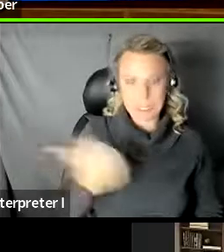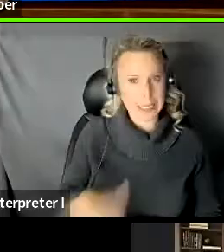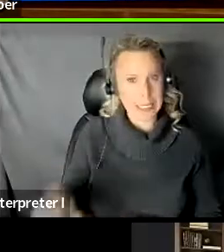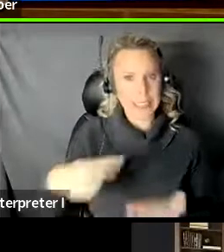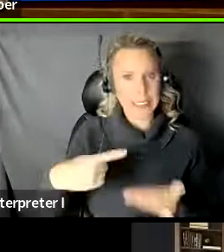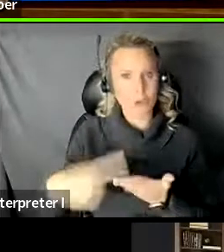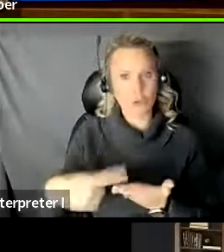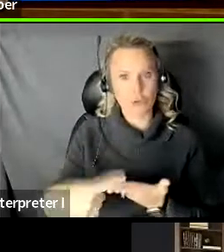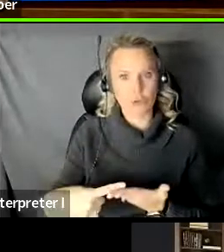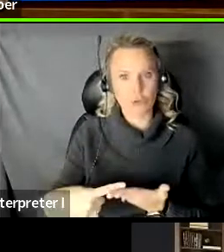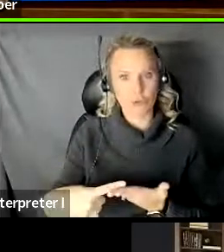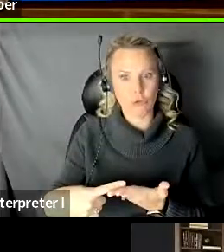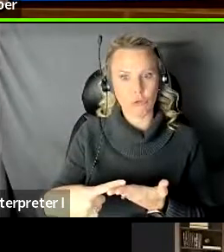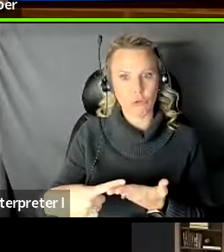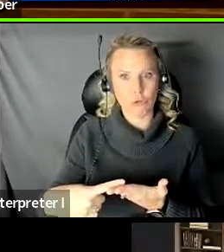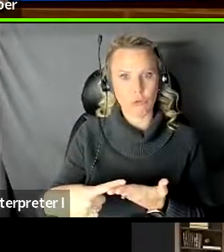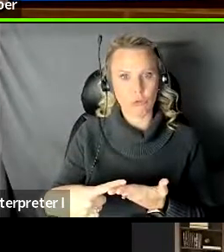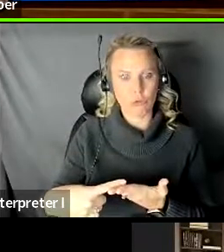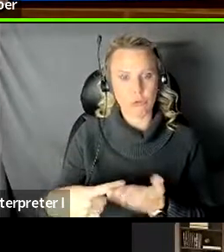discussion?